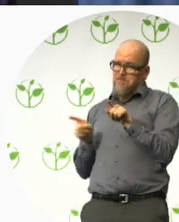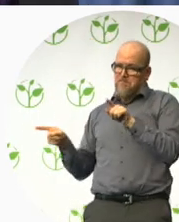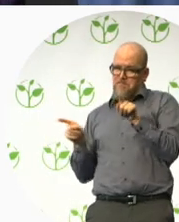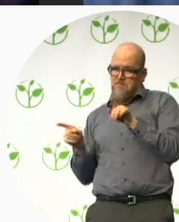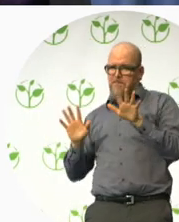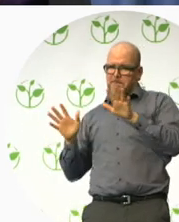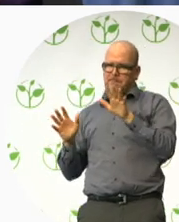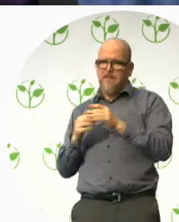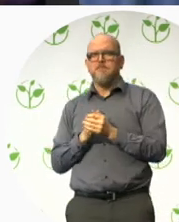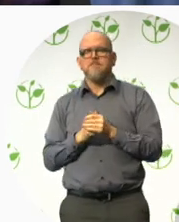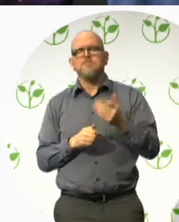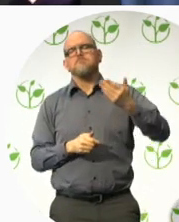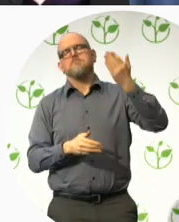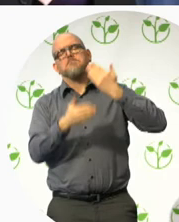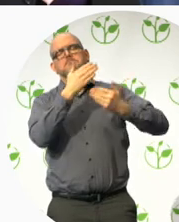too,